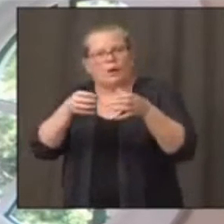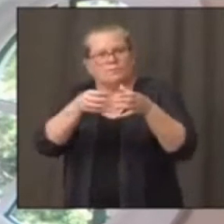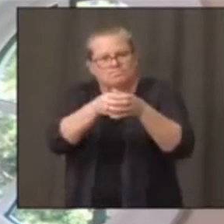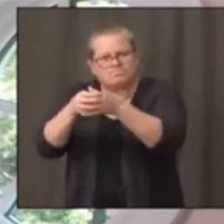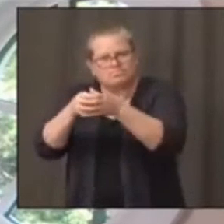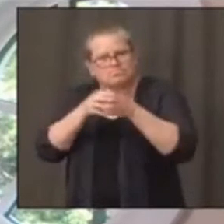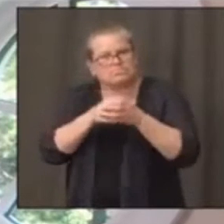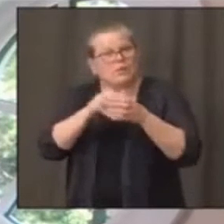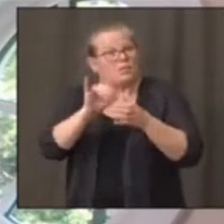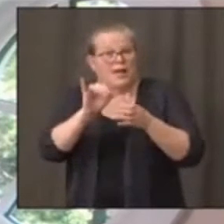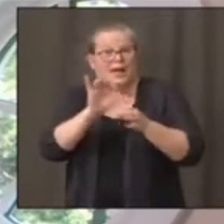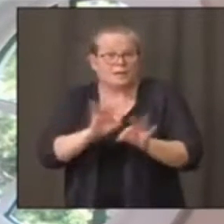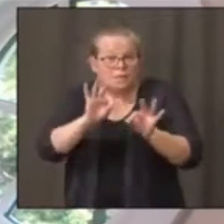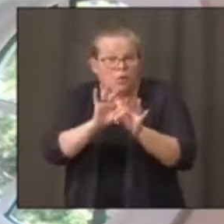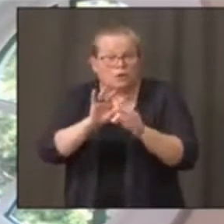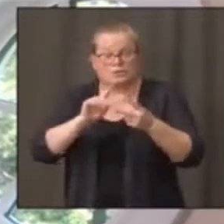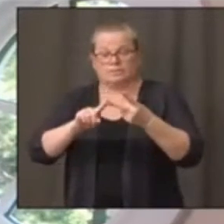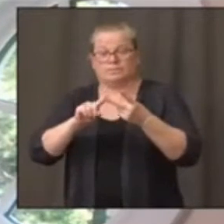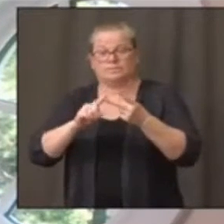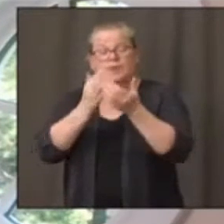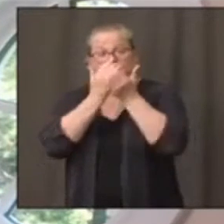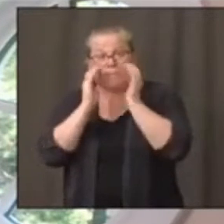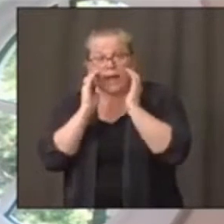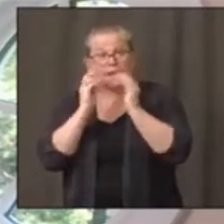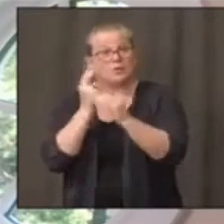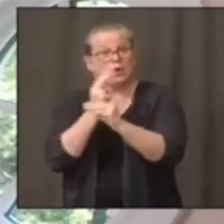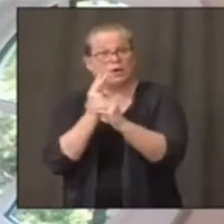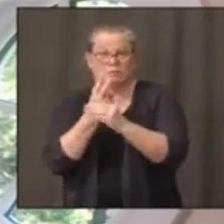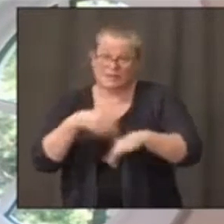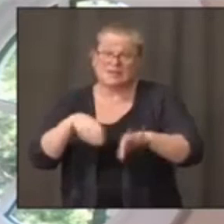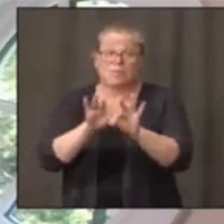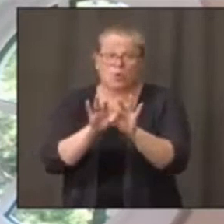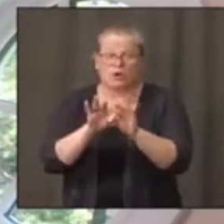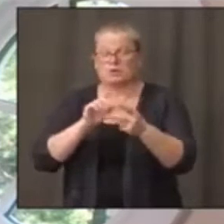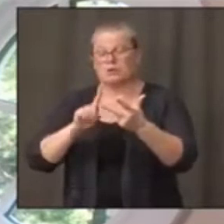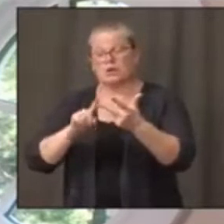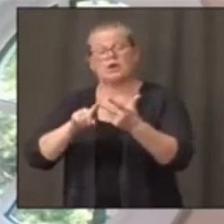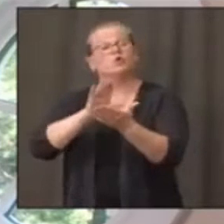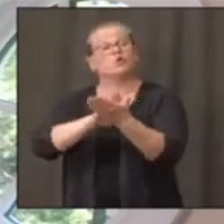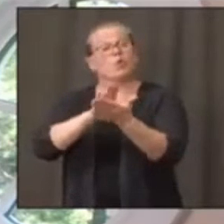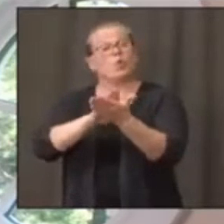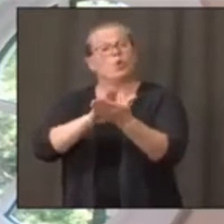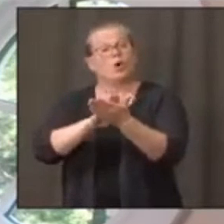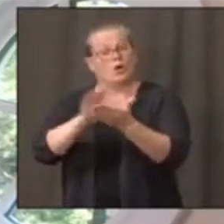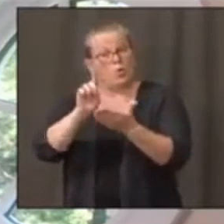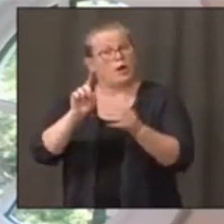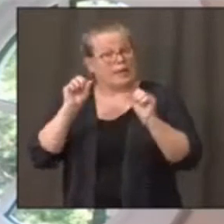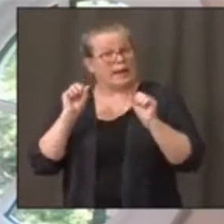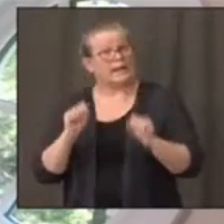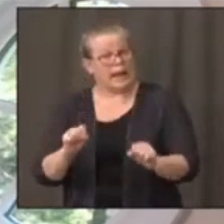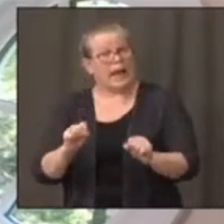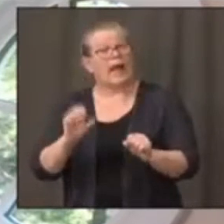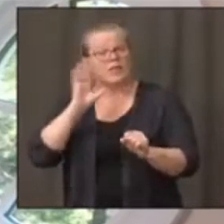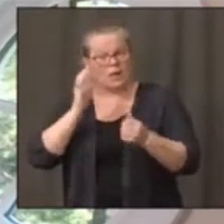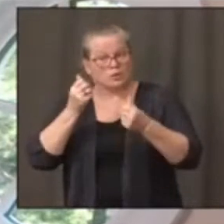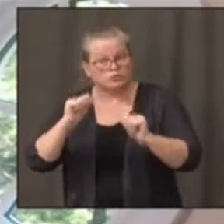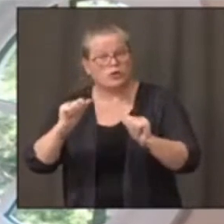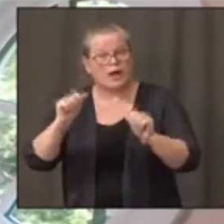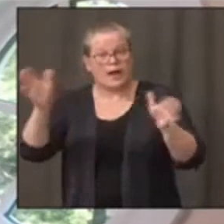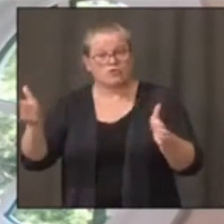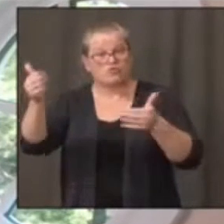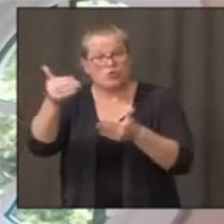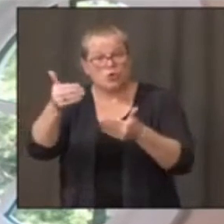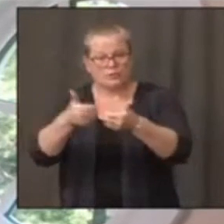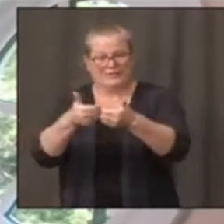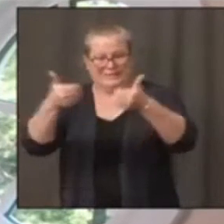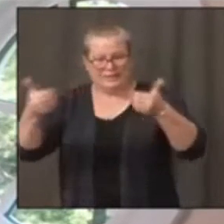prudent. School districts are going to try to implement distancing where they can. They're looking at trying to retrofit air